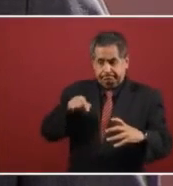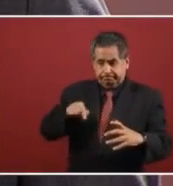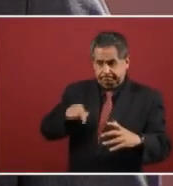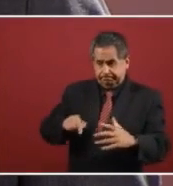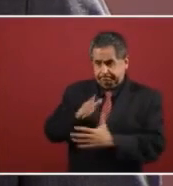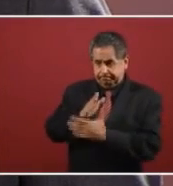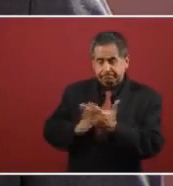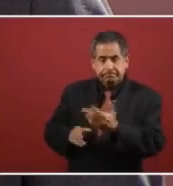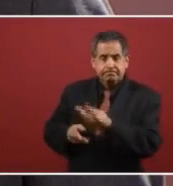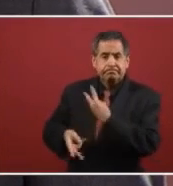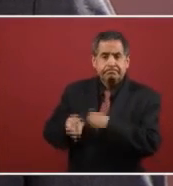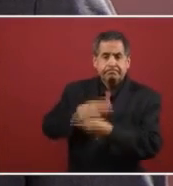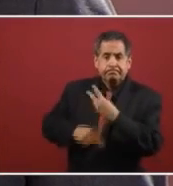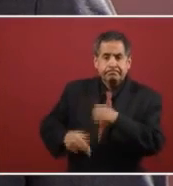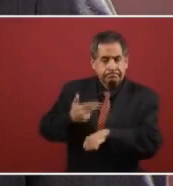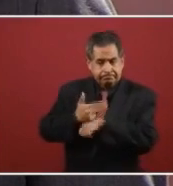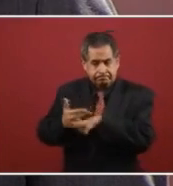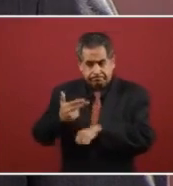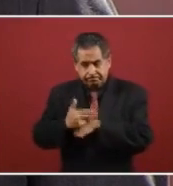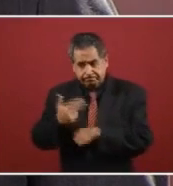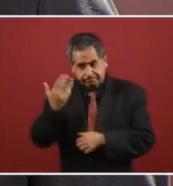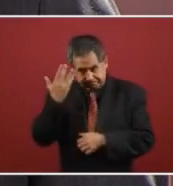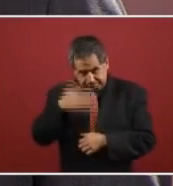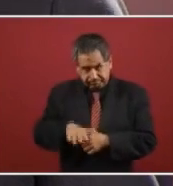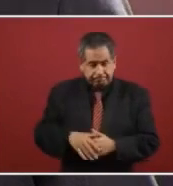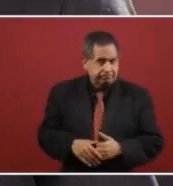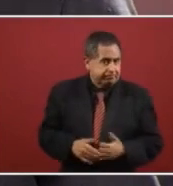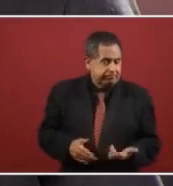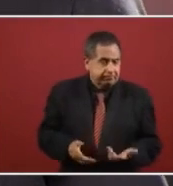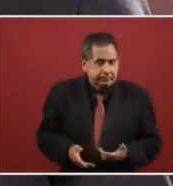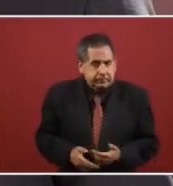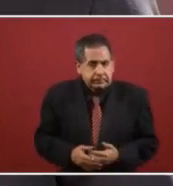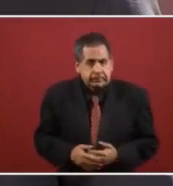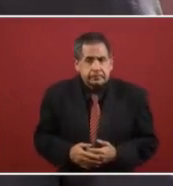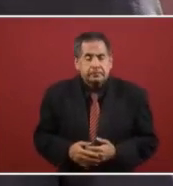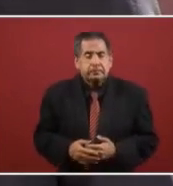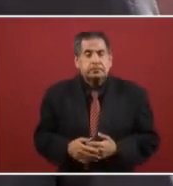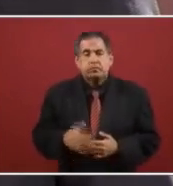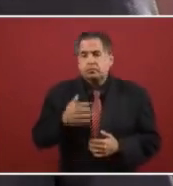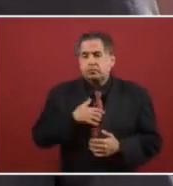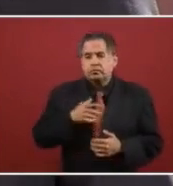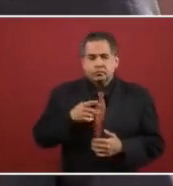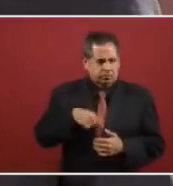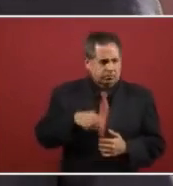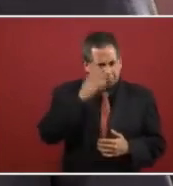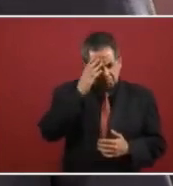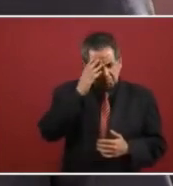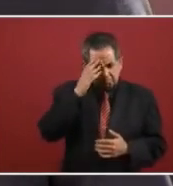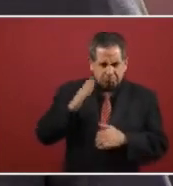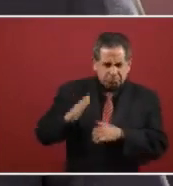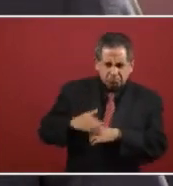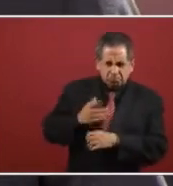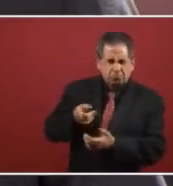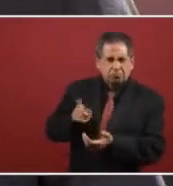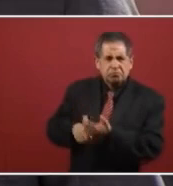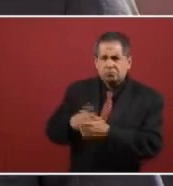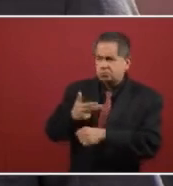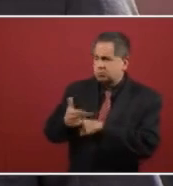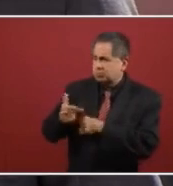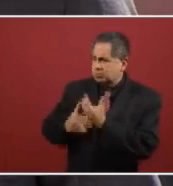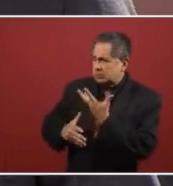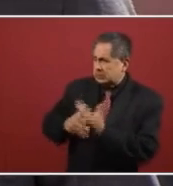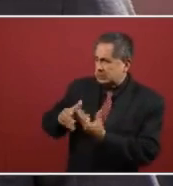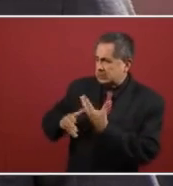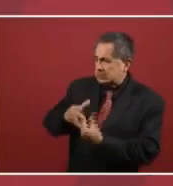son hondureños? are from Honduras? Y se preguntan And do you que ask por qué why?